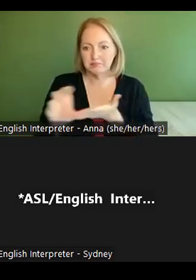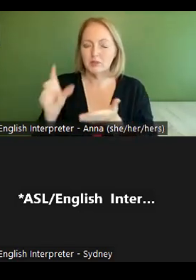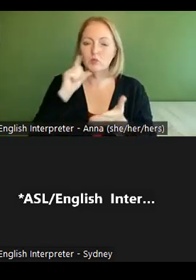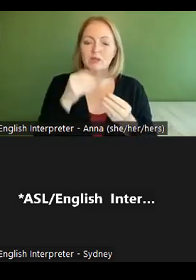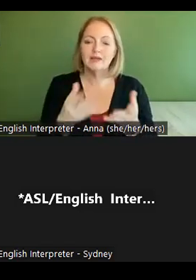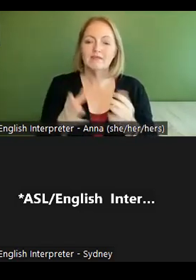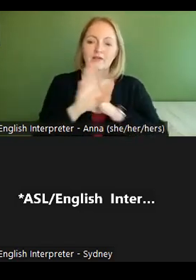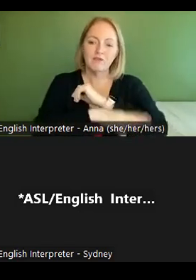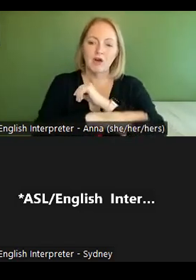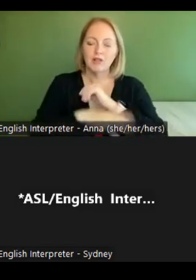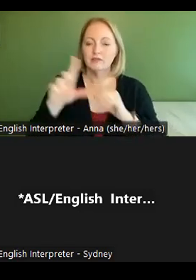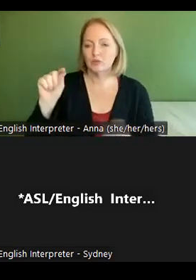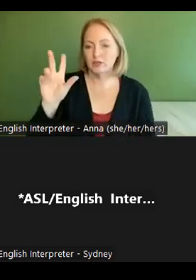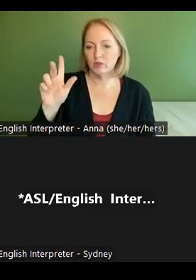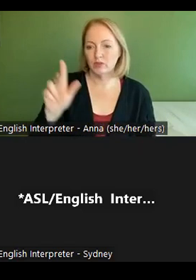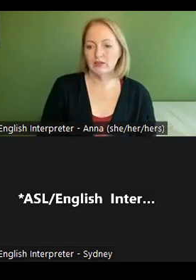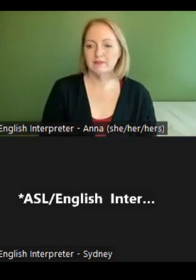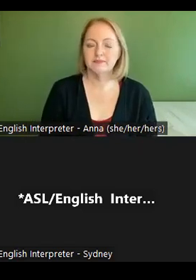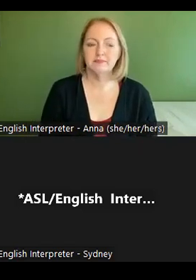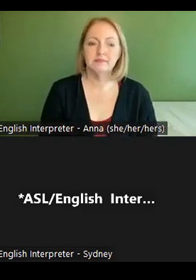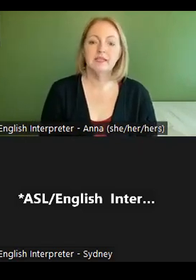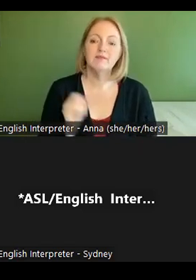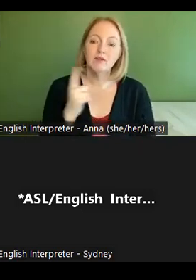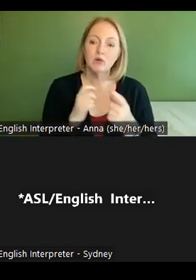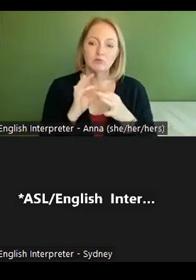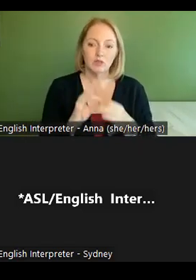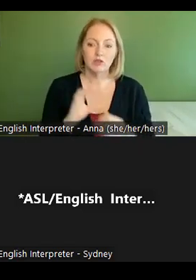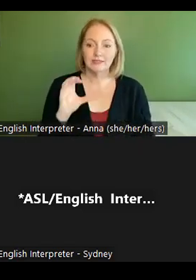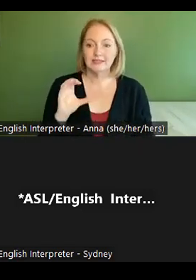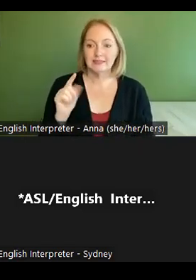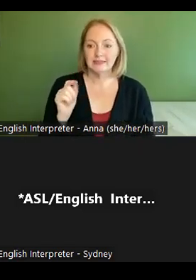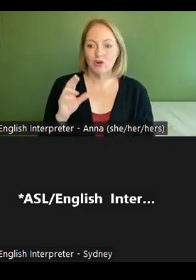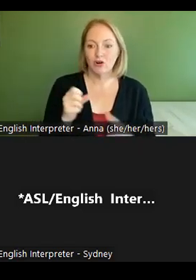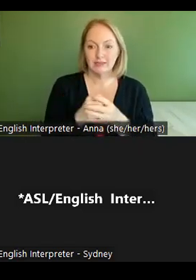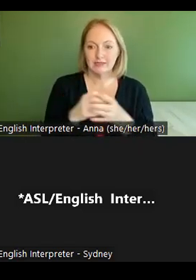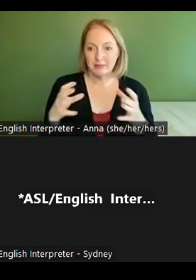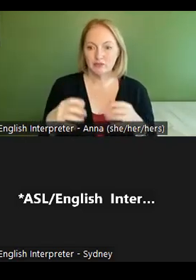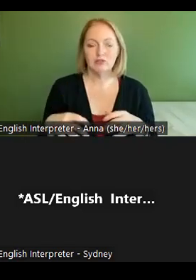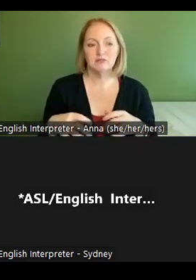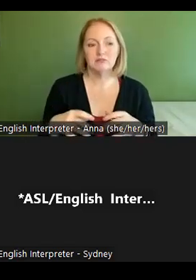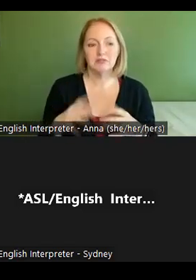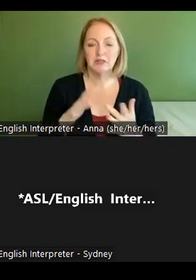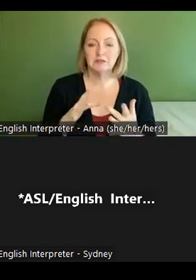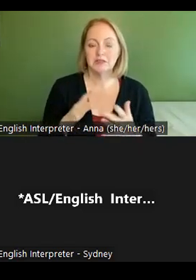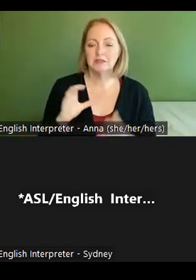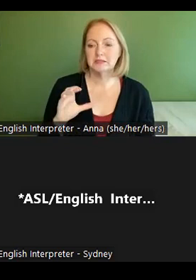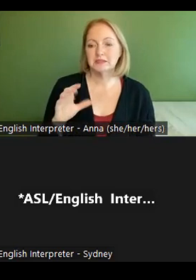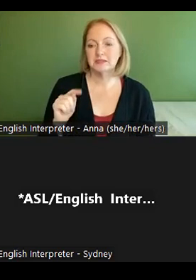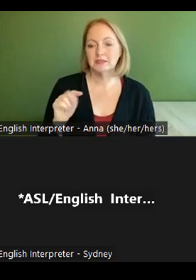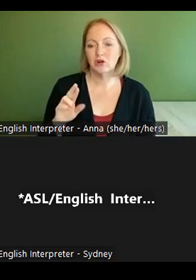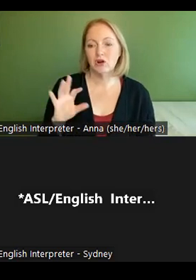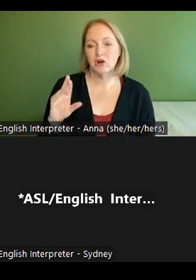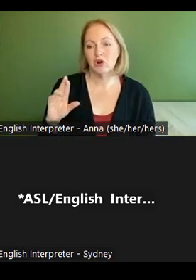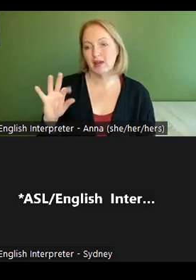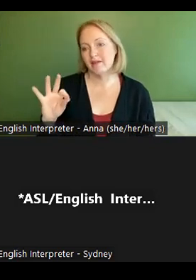fall of 2023. For questions regarding the CCTR expansion, please contact the CCTR